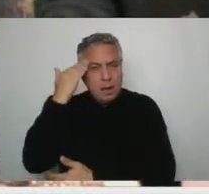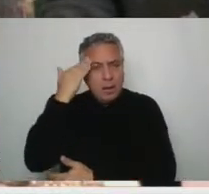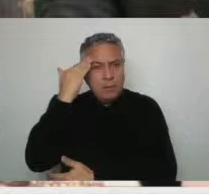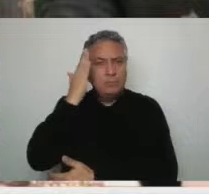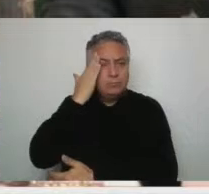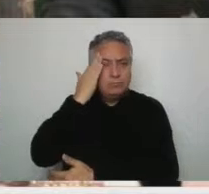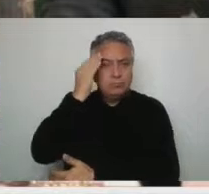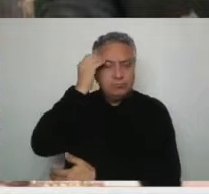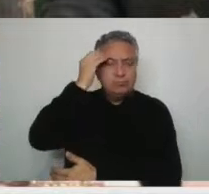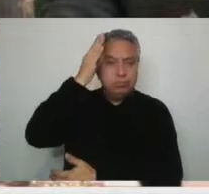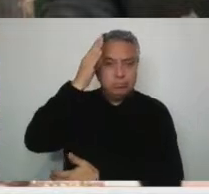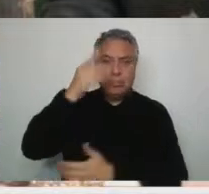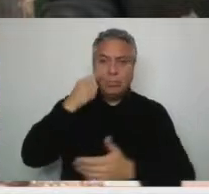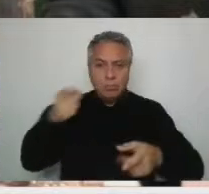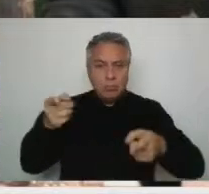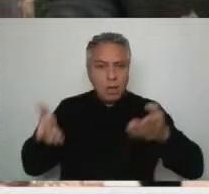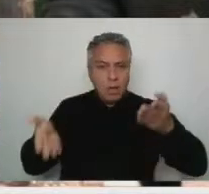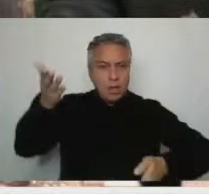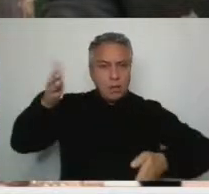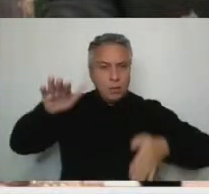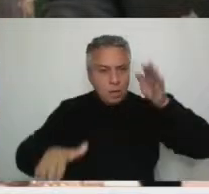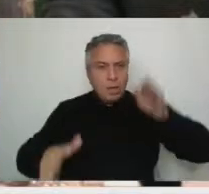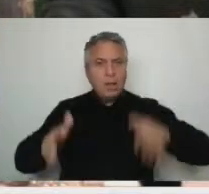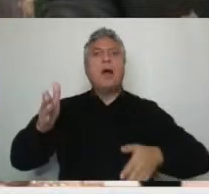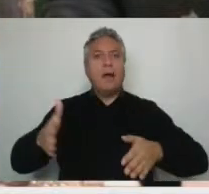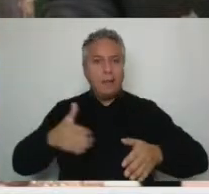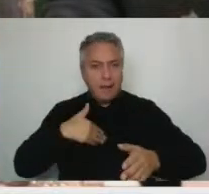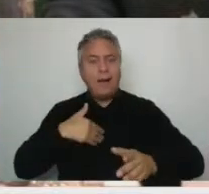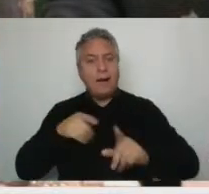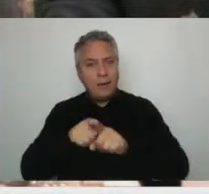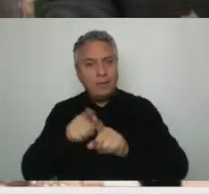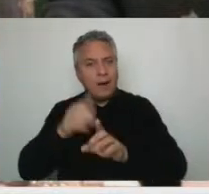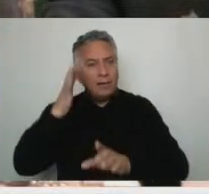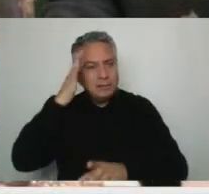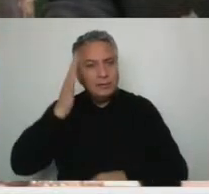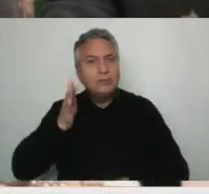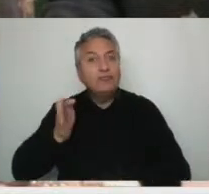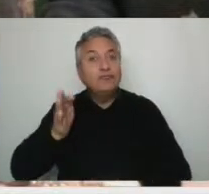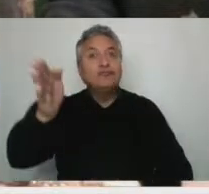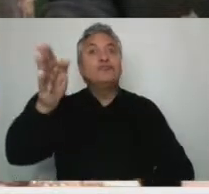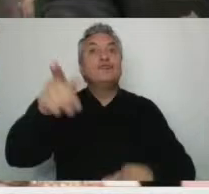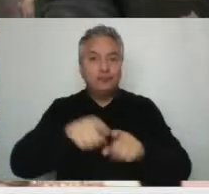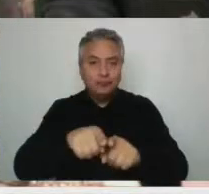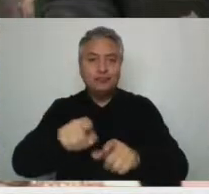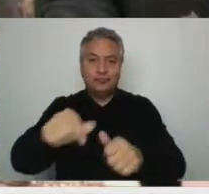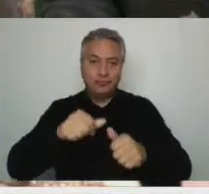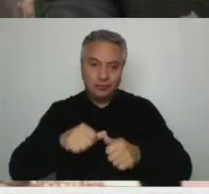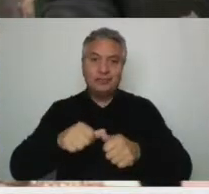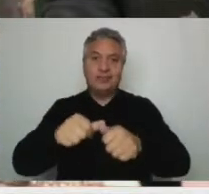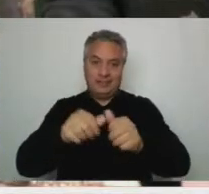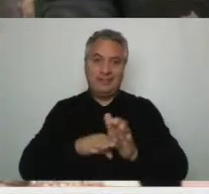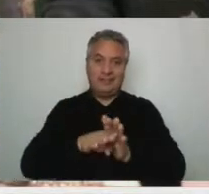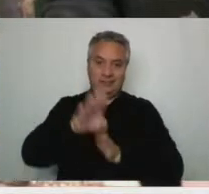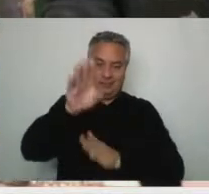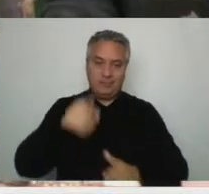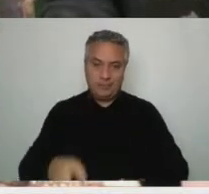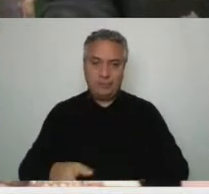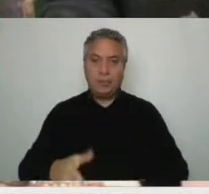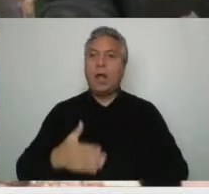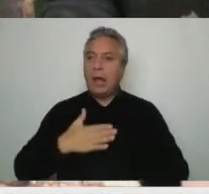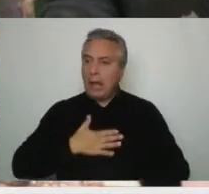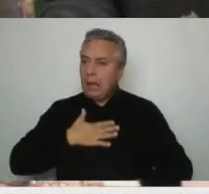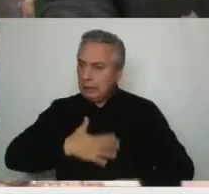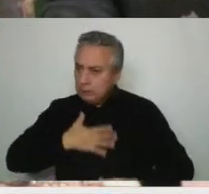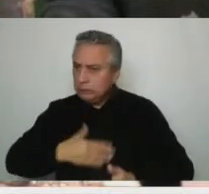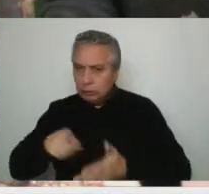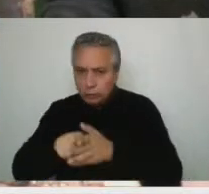the obstacles that are brought by this inequality and that prevent a sustainable, inclusive social development.